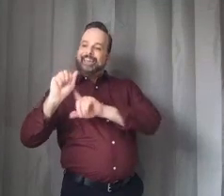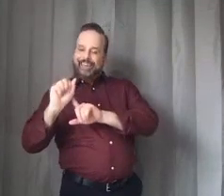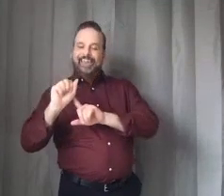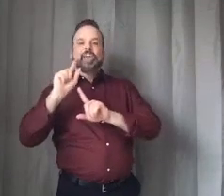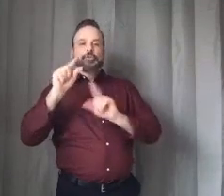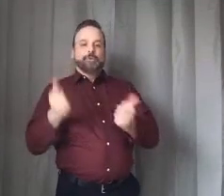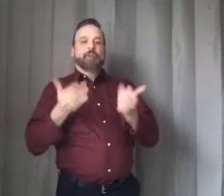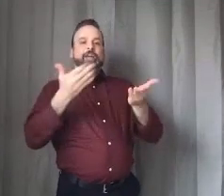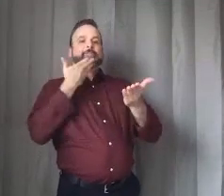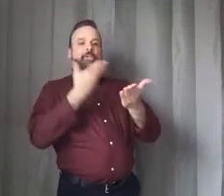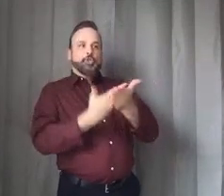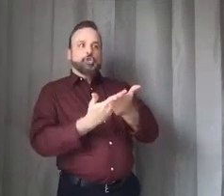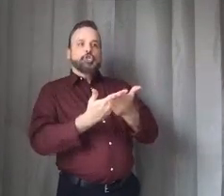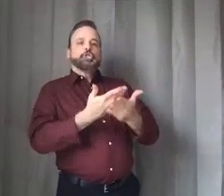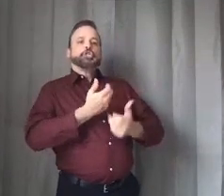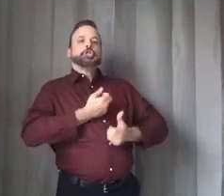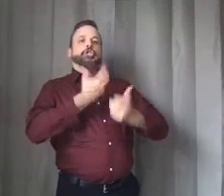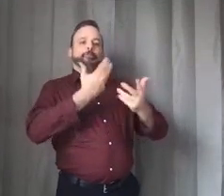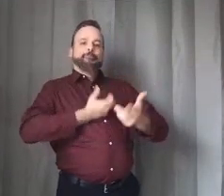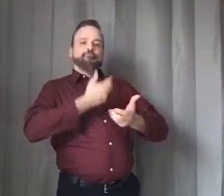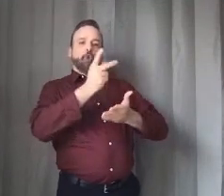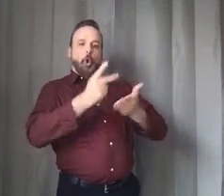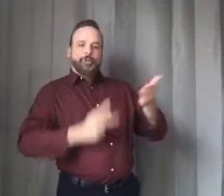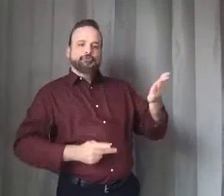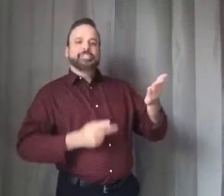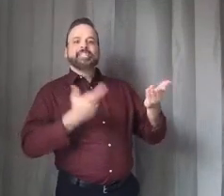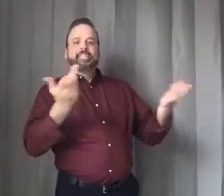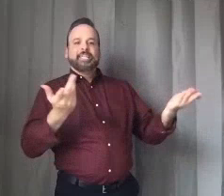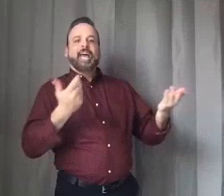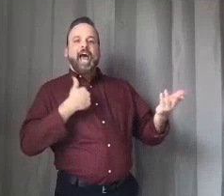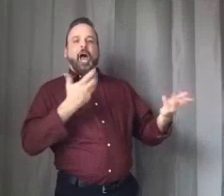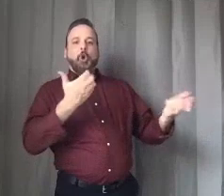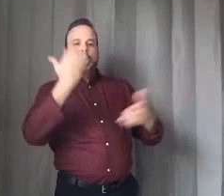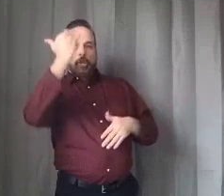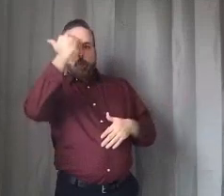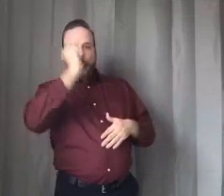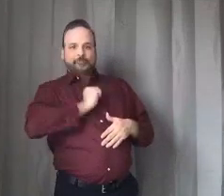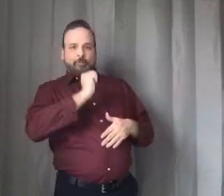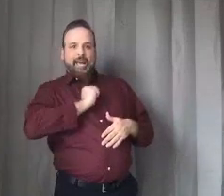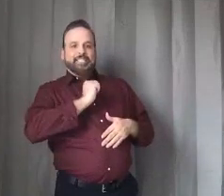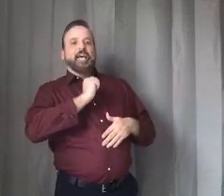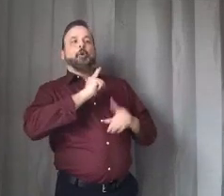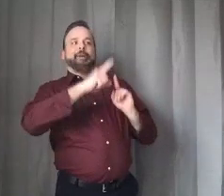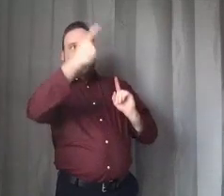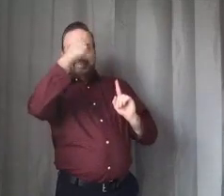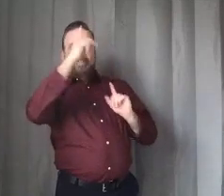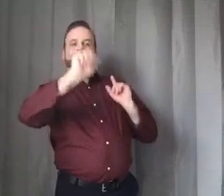the good poetry books, or just for everybody. I would like to know for myself too, but I think. Yeah.